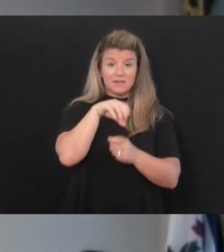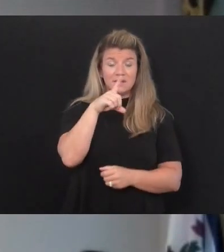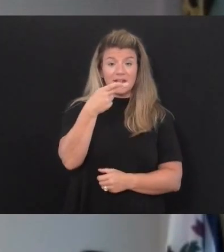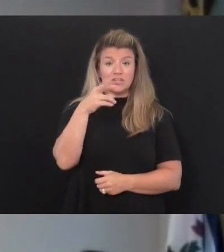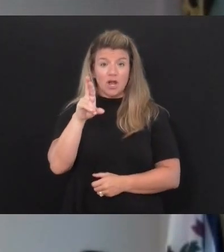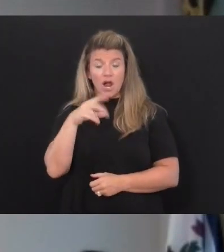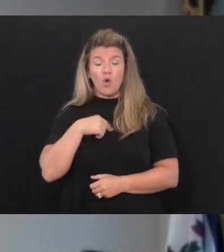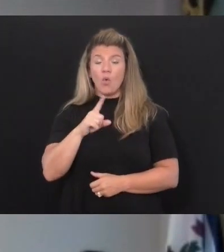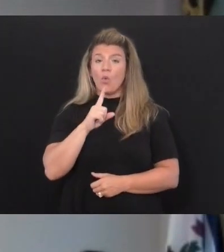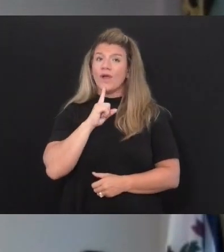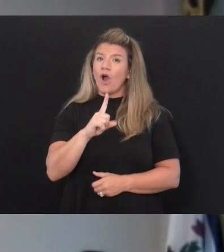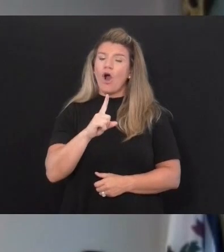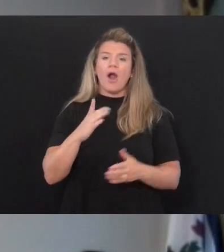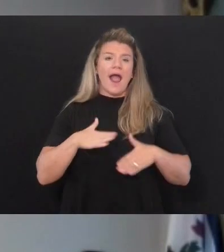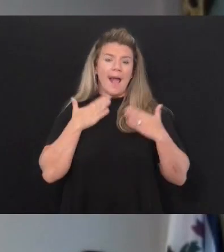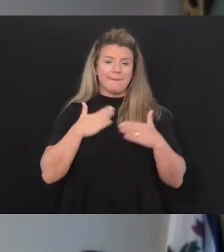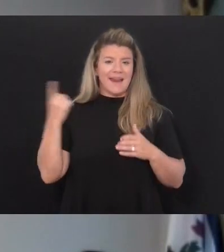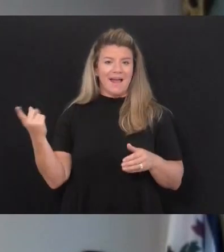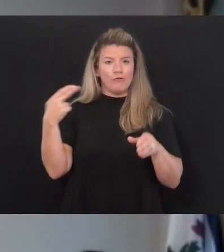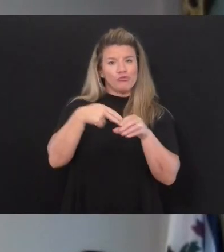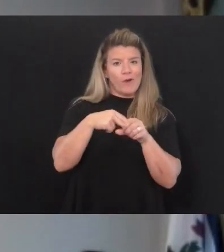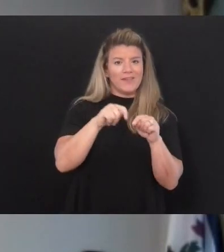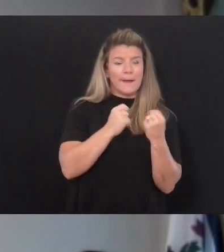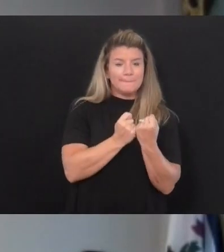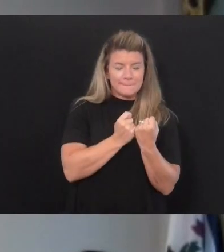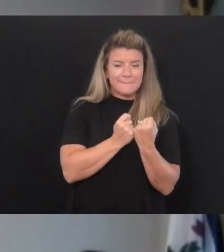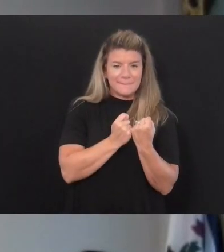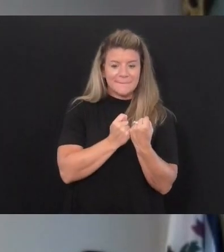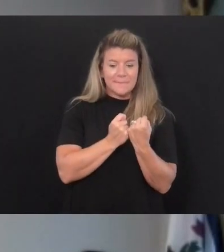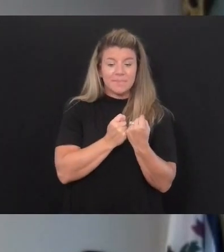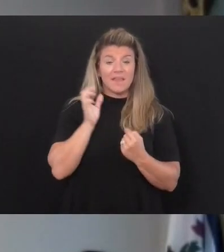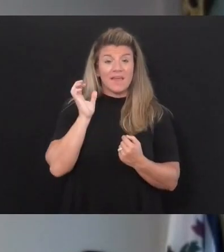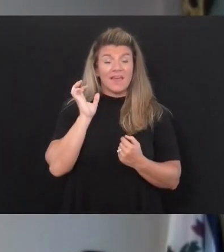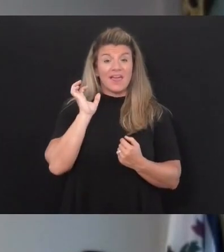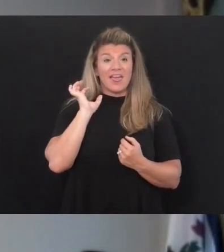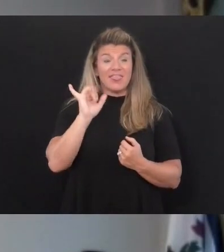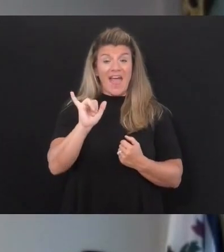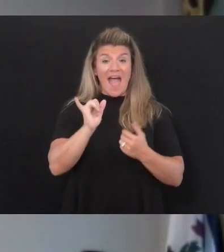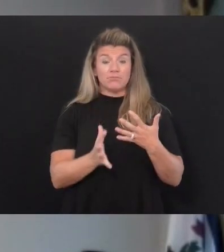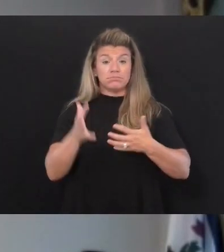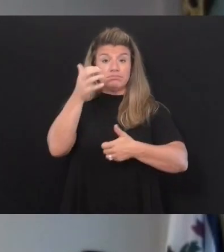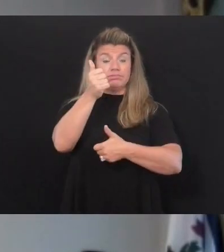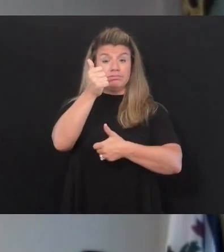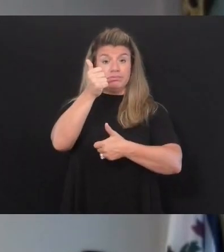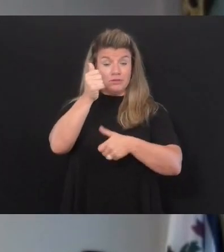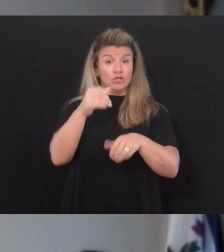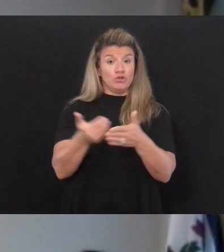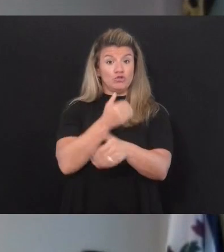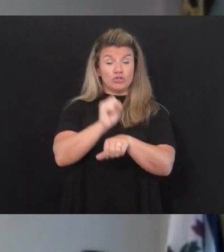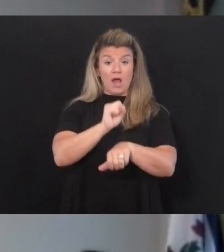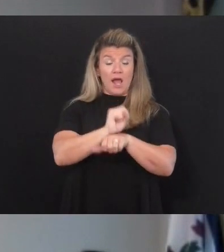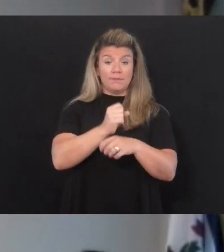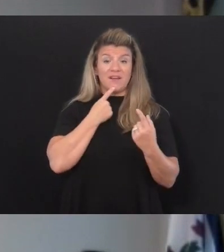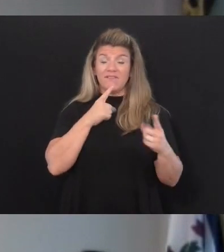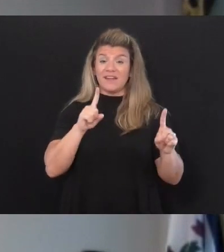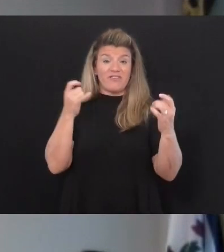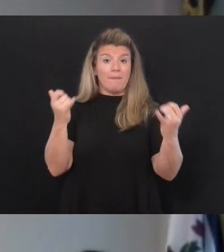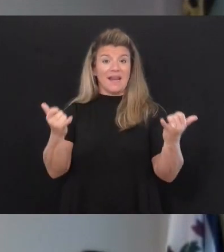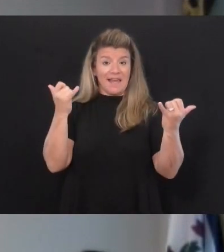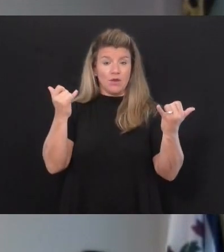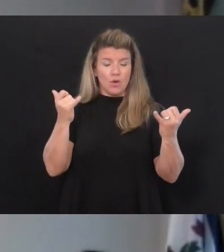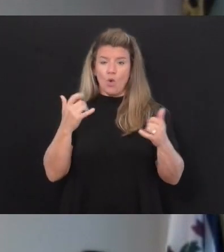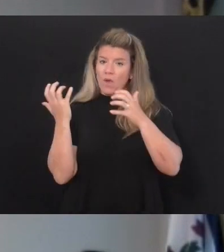So we're going to try as best we can to protect ourselves on that. We're going to try first and foremost to get the money out the door and get